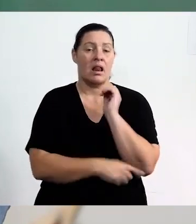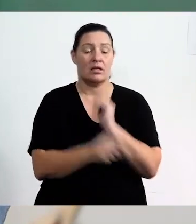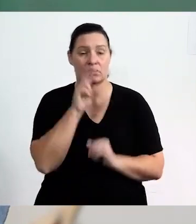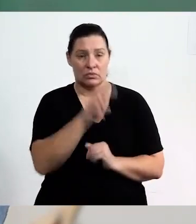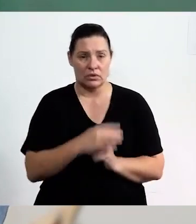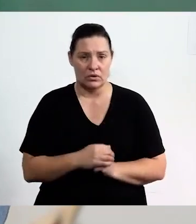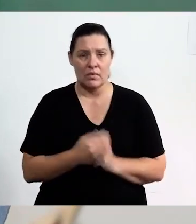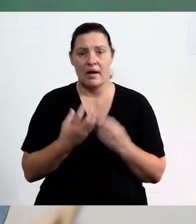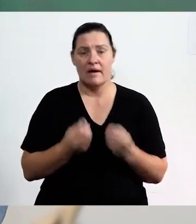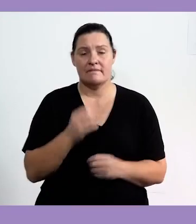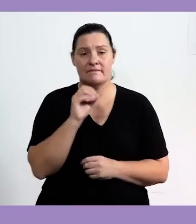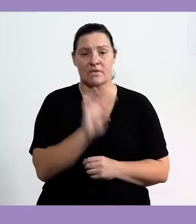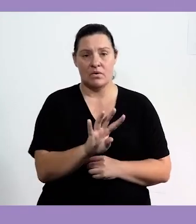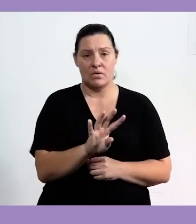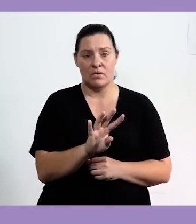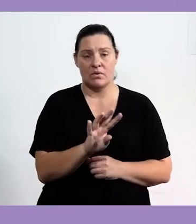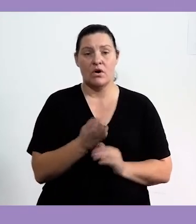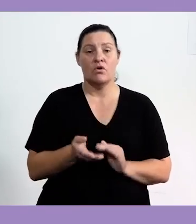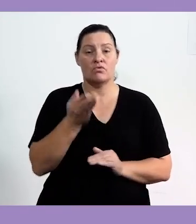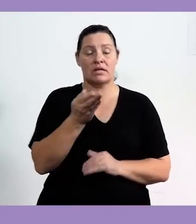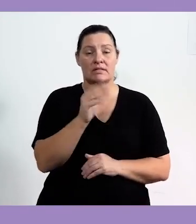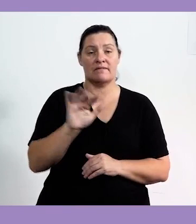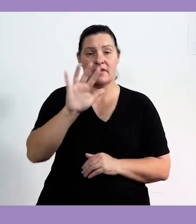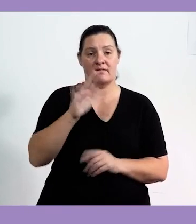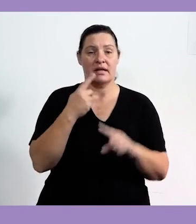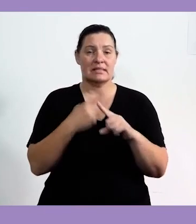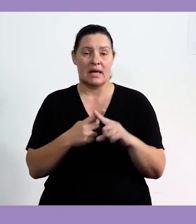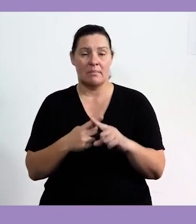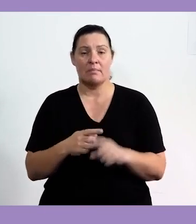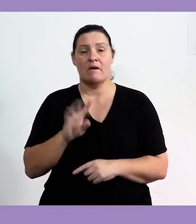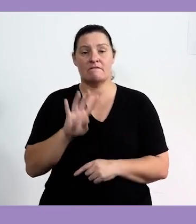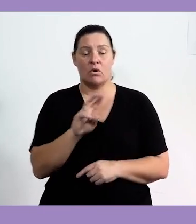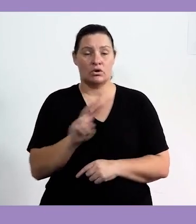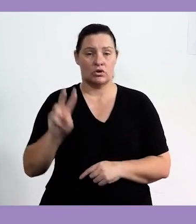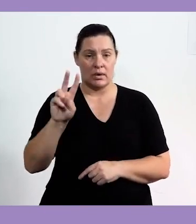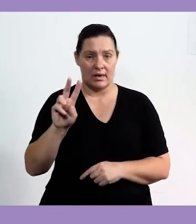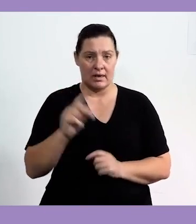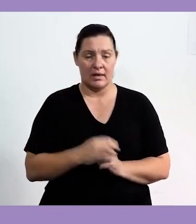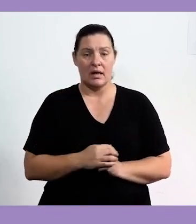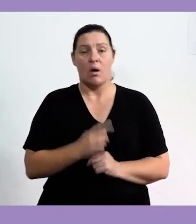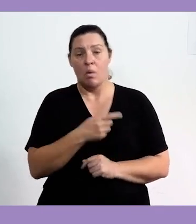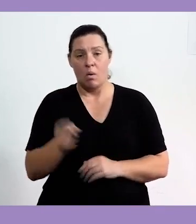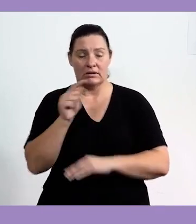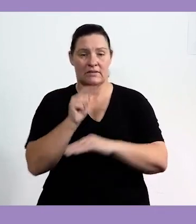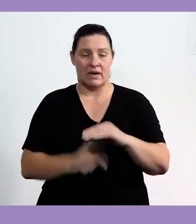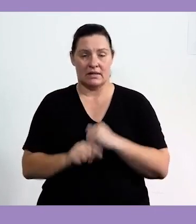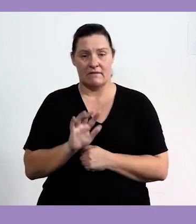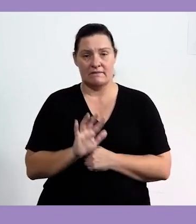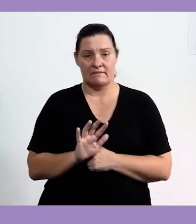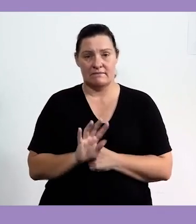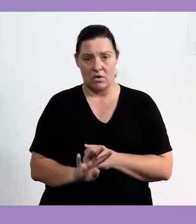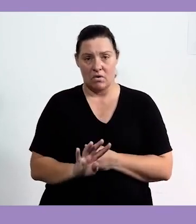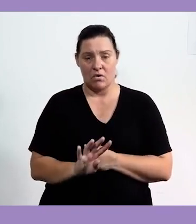Let's look at the last one. We have here 4 raised to the exponent 5 multiplied by 4 squared, all divided